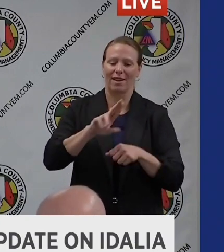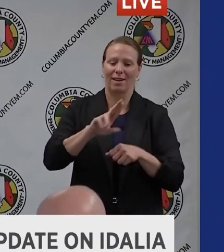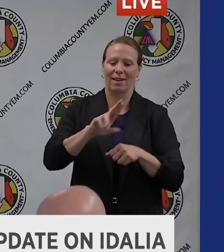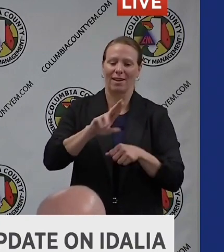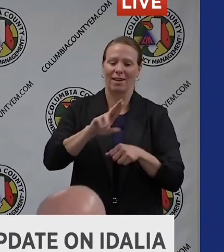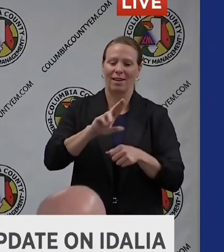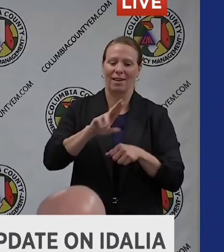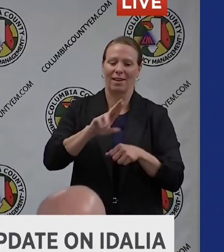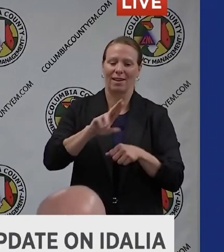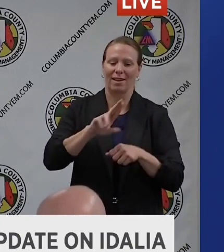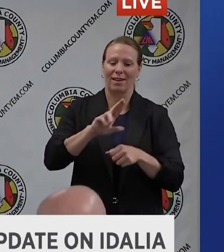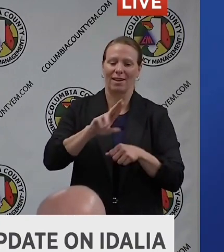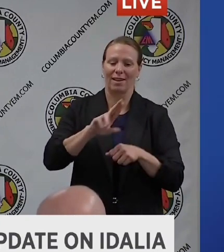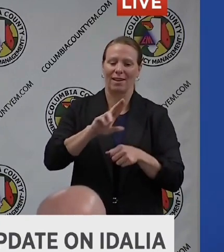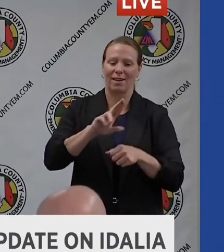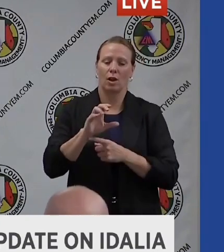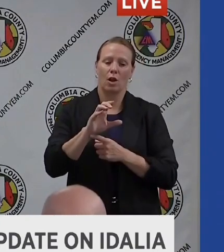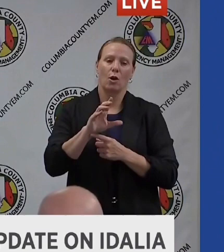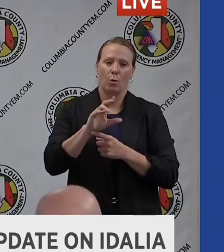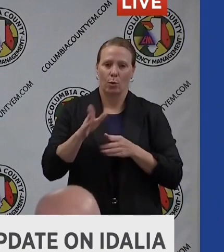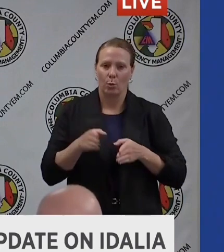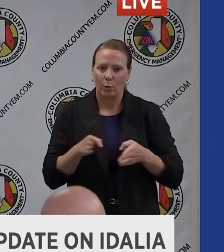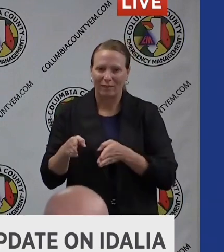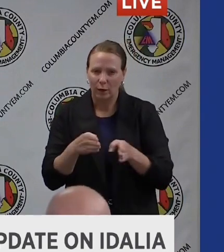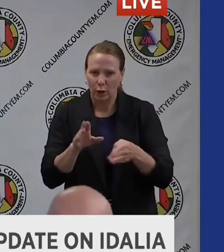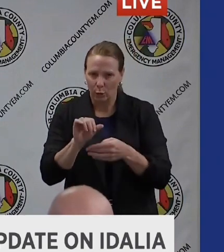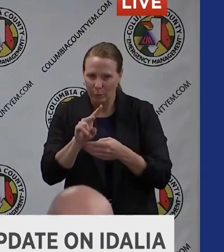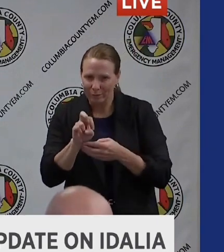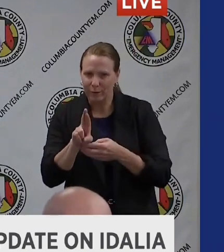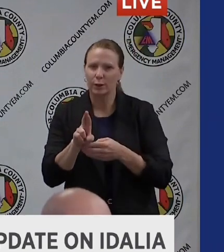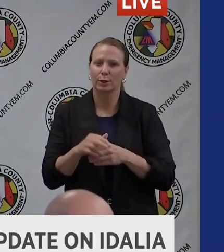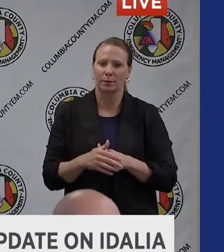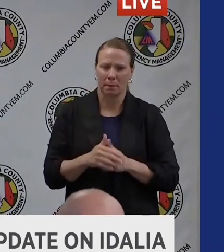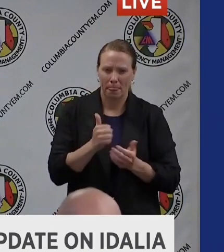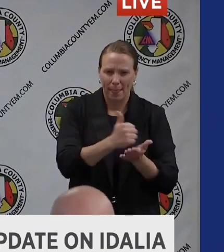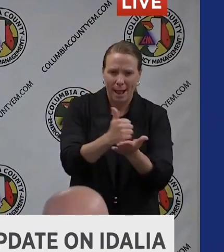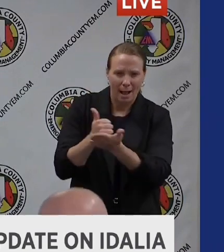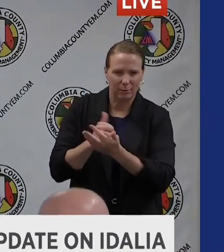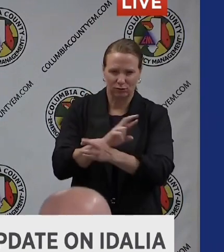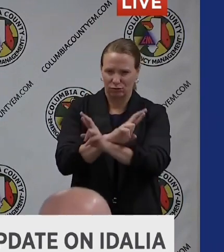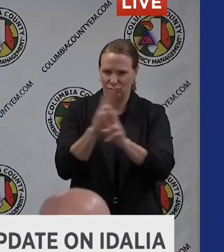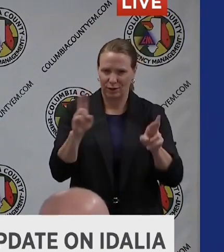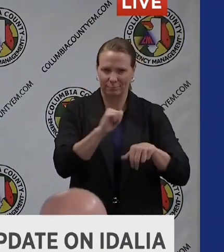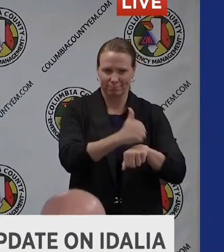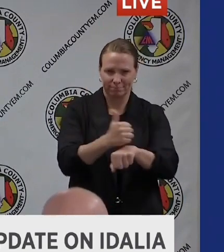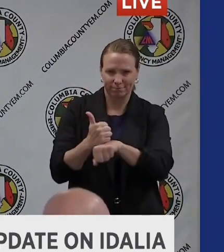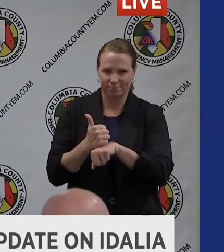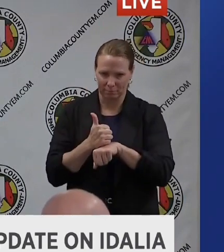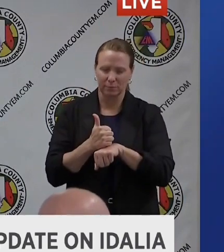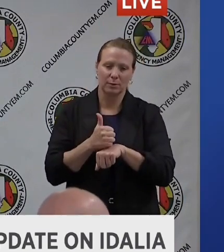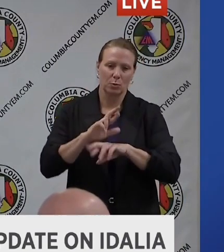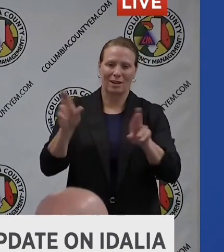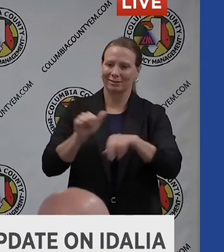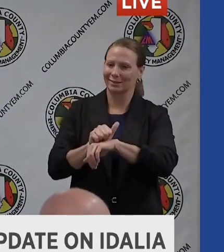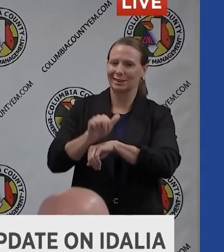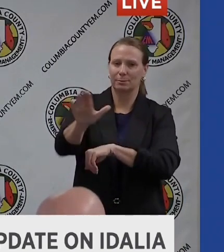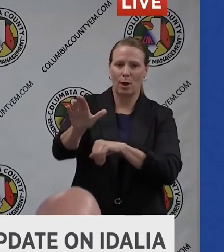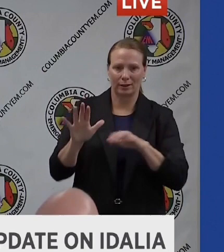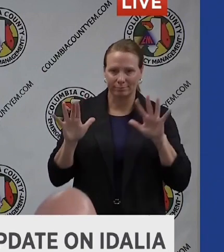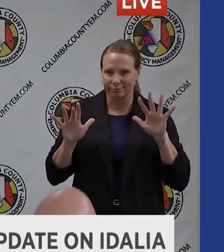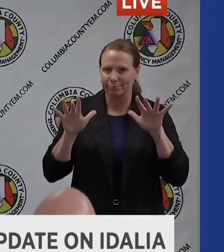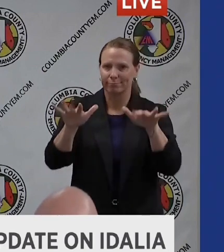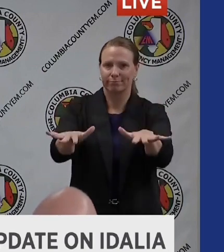have Riverine assets. All of that is ready, locked and loaded to be deployed as needed. We have deployed